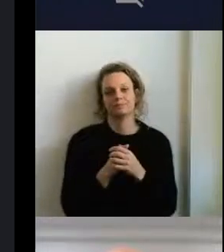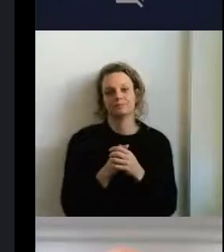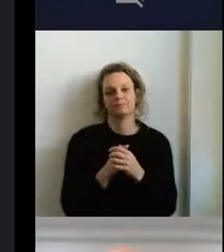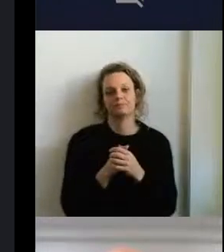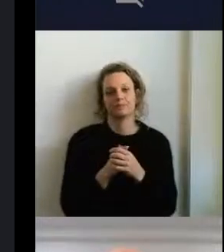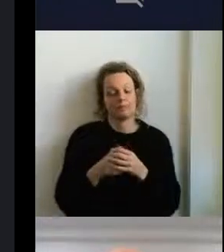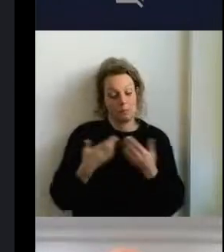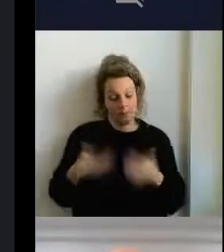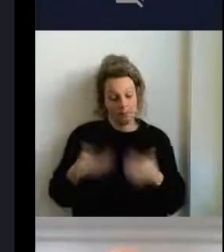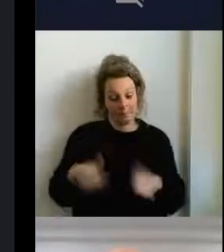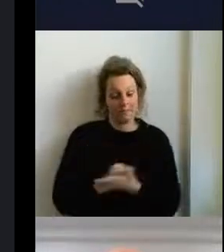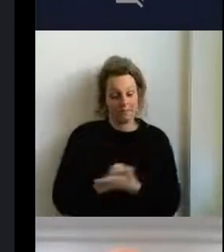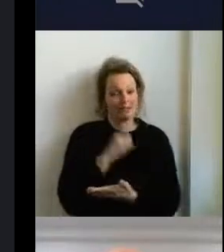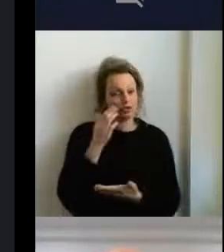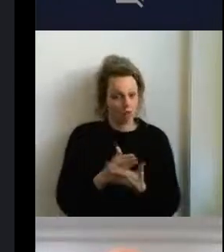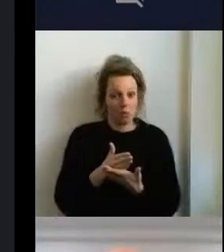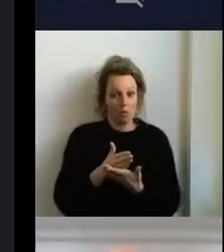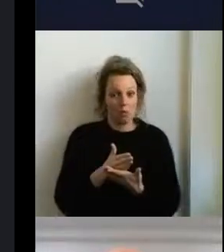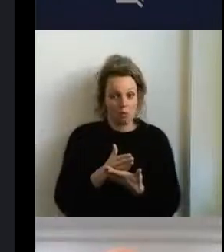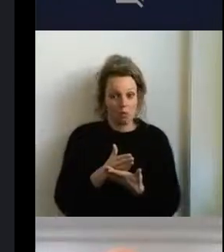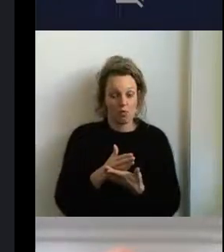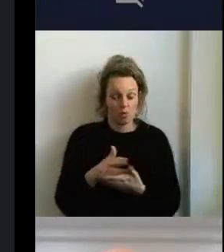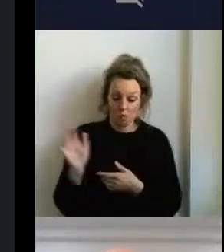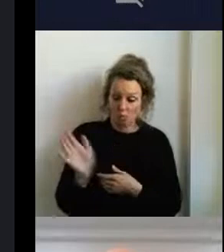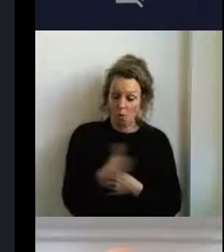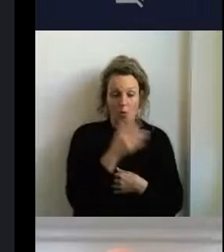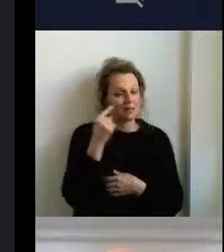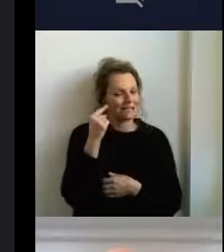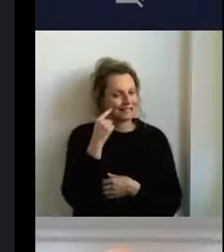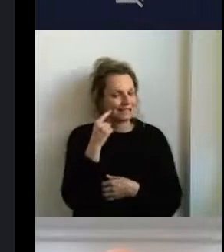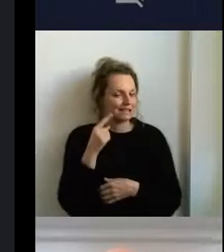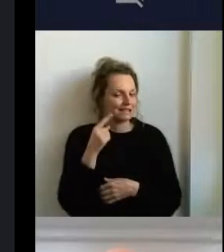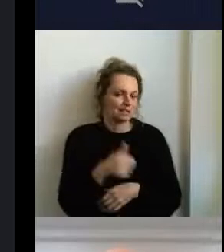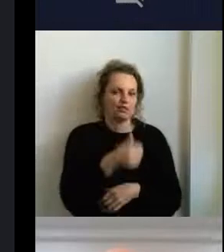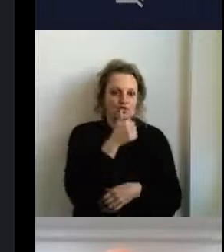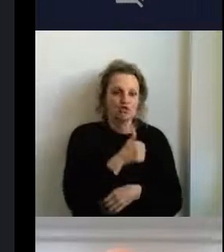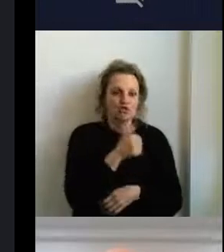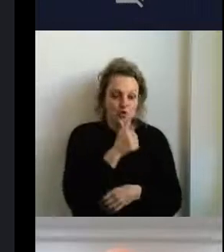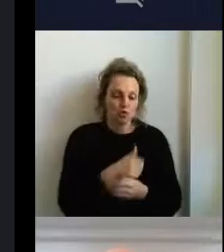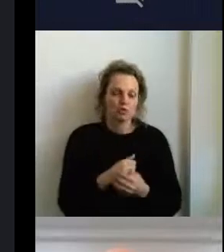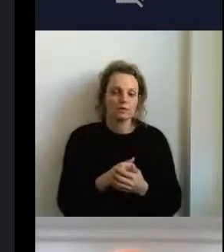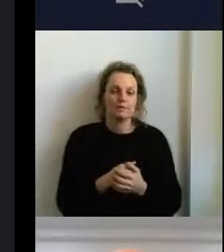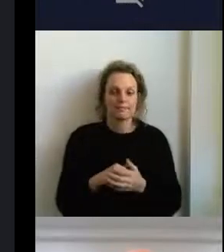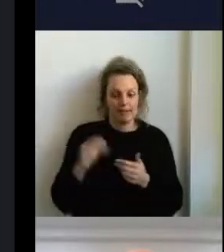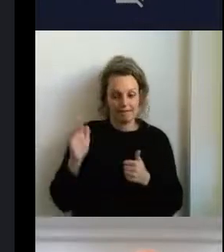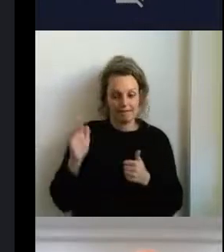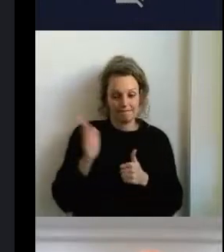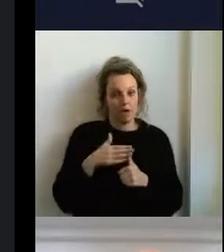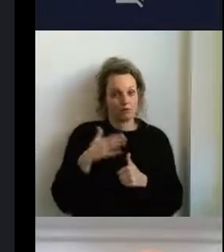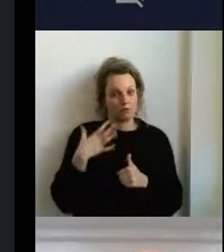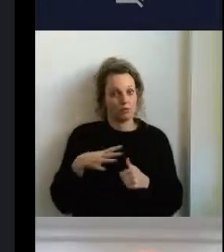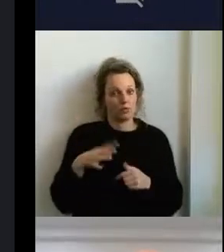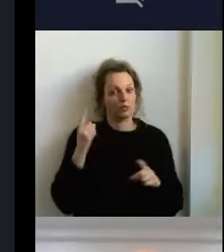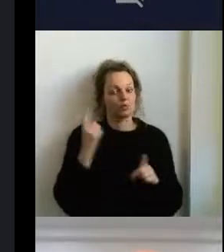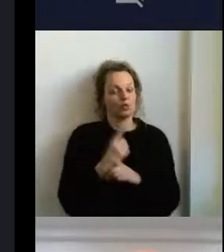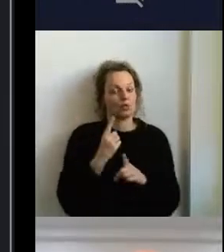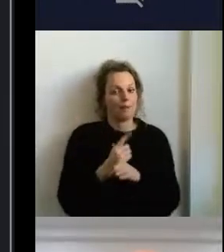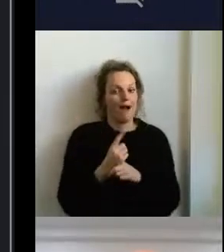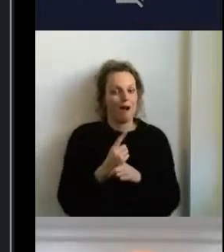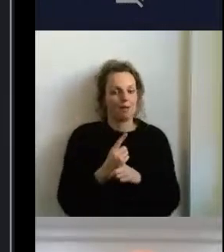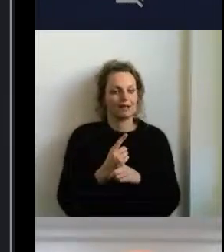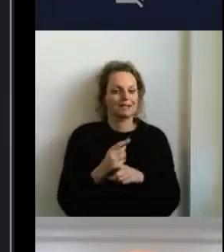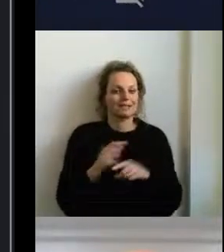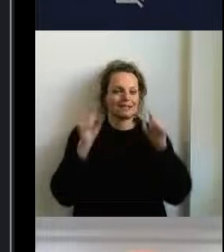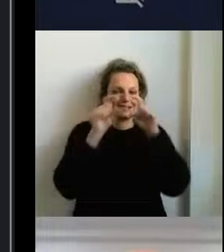sure that all of this was very simple to use. And the first thing that I'm going to talk about is text size. We're going to go into